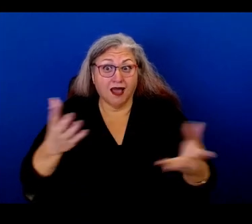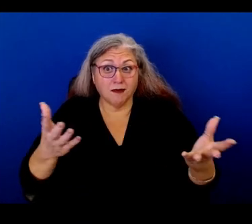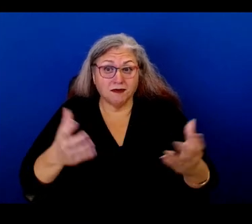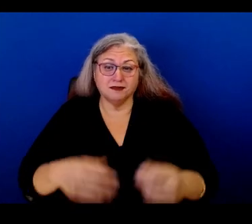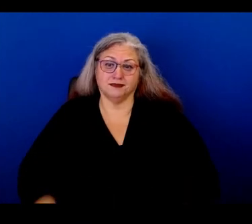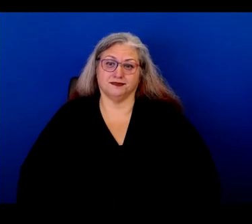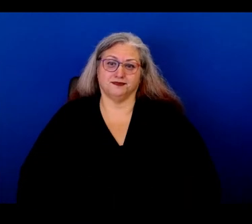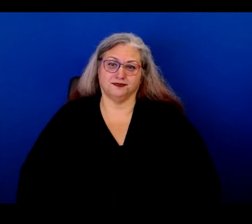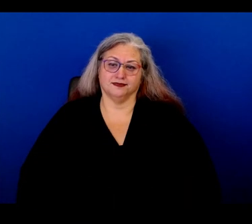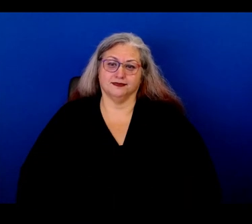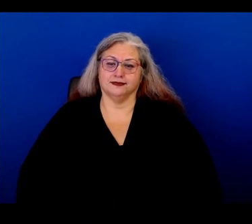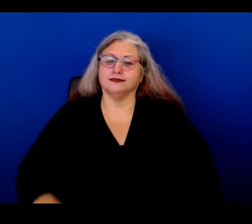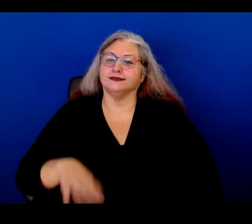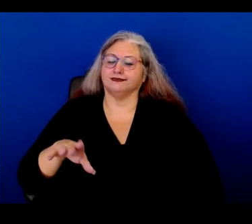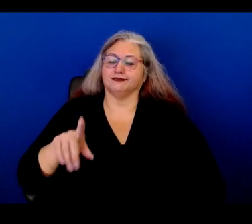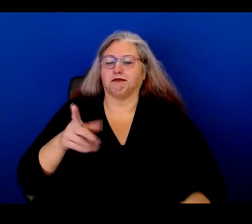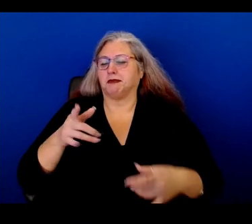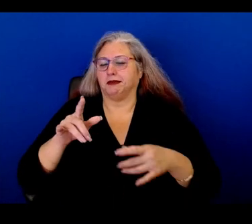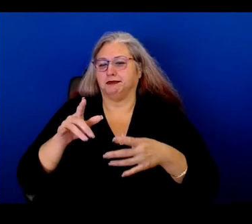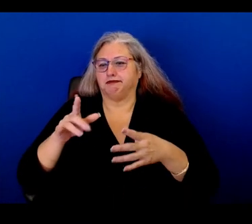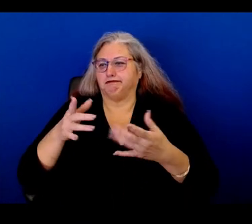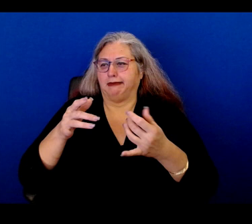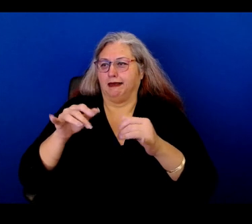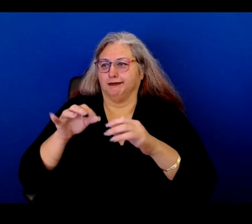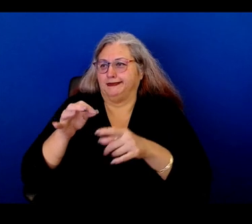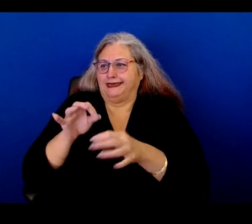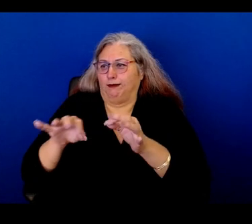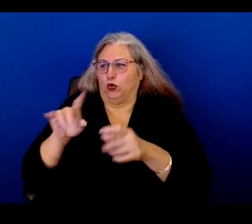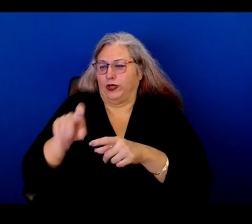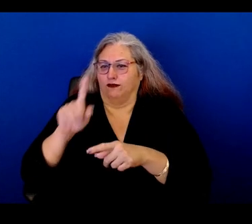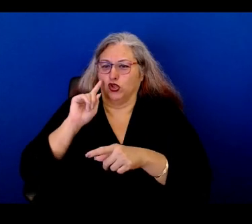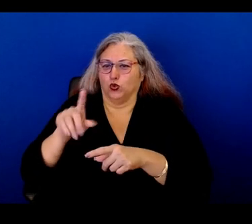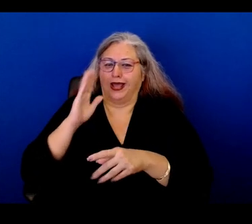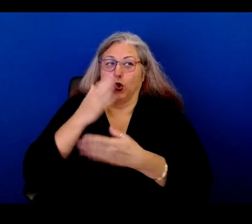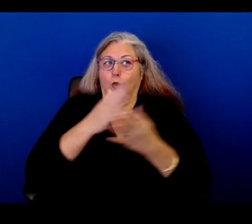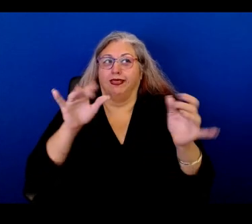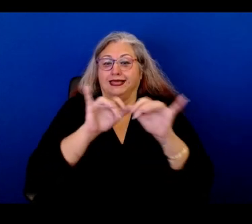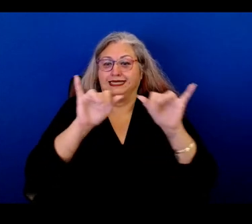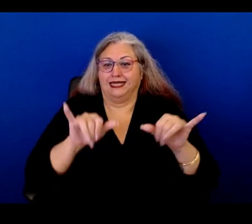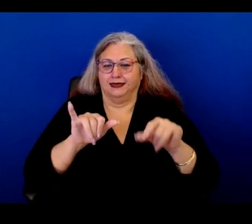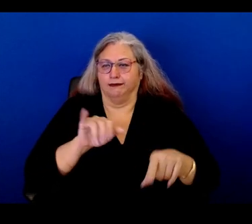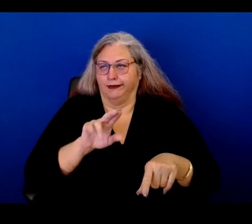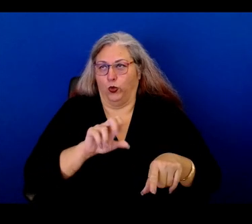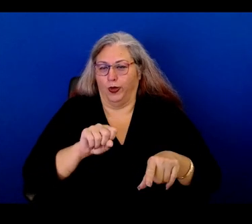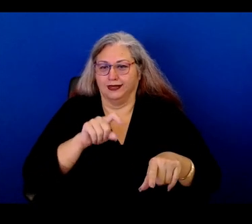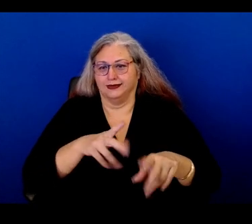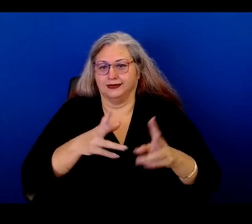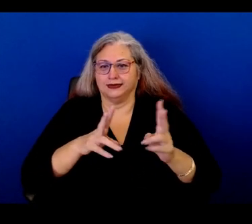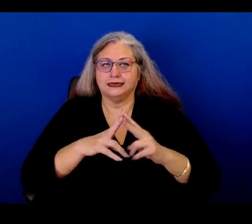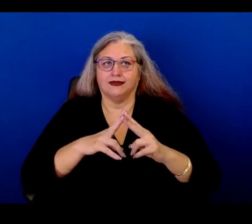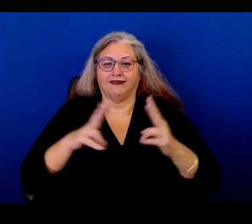More time. Practical question for people who, you know, kind of, I think the system is very, you